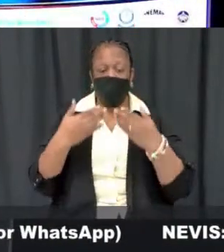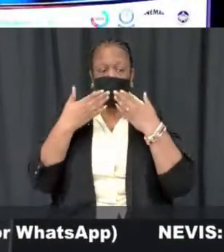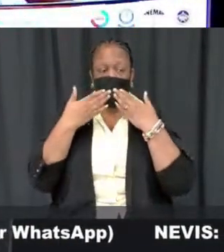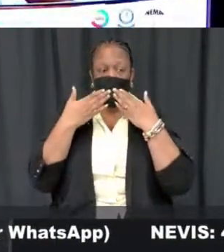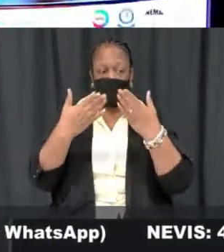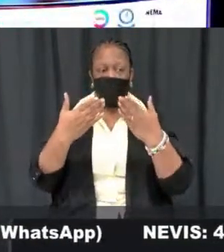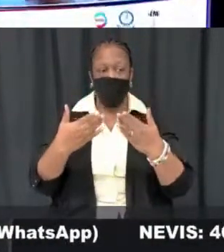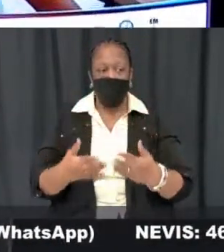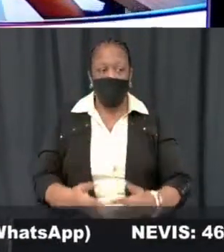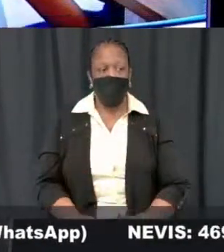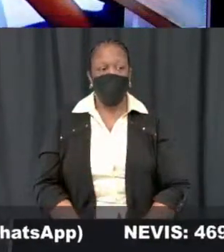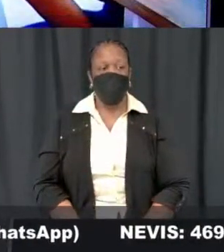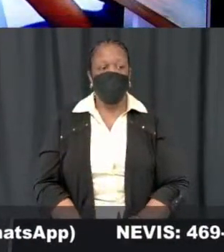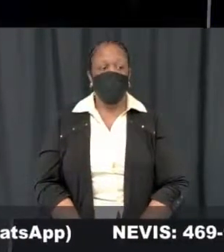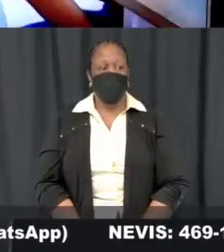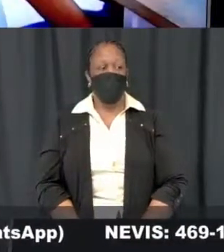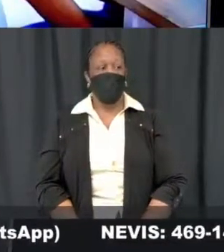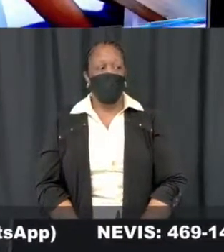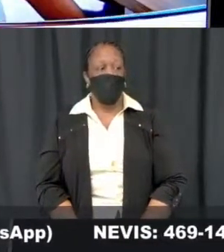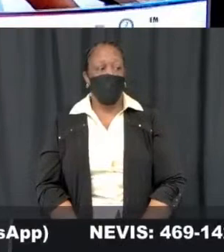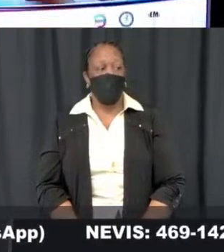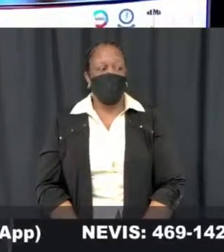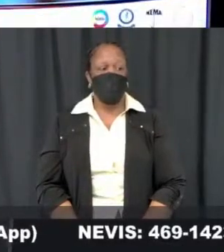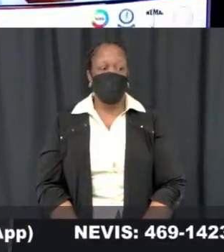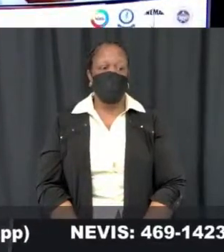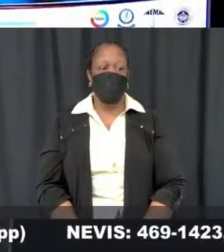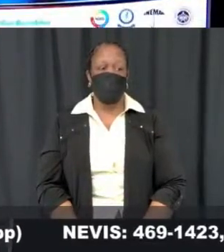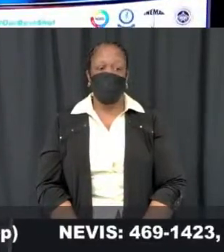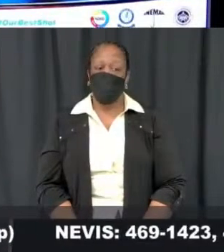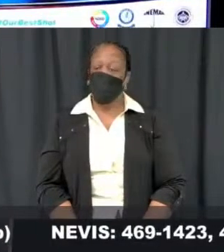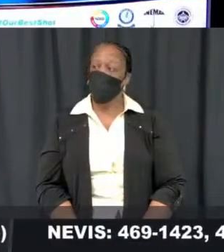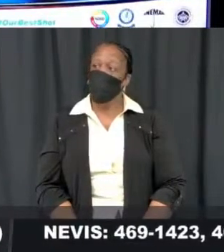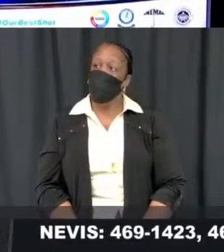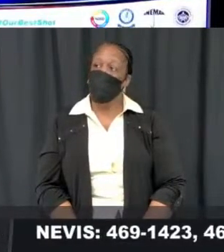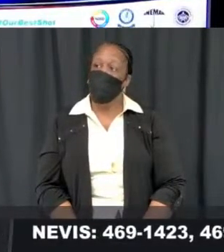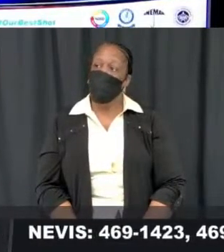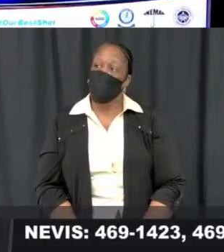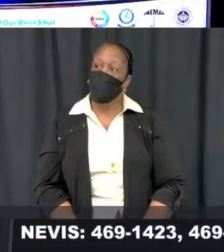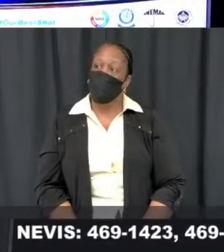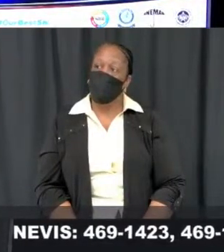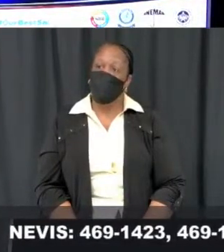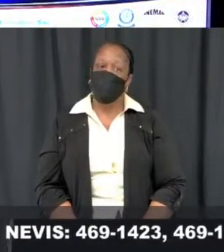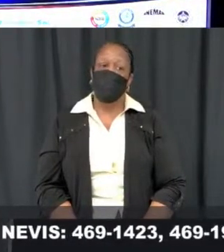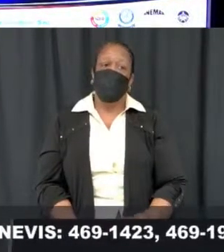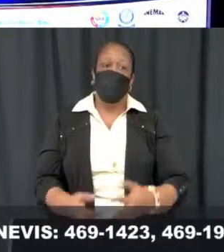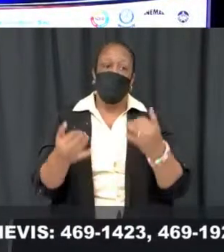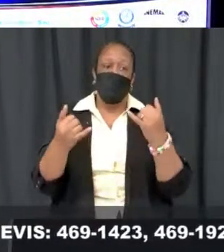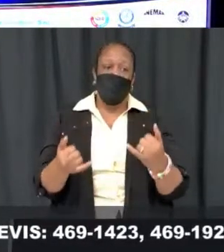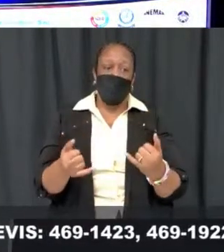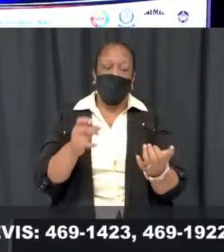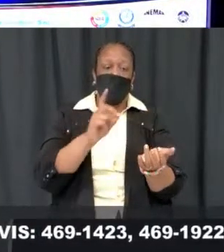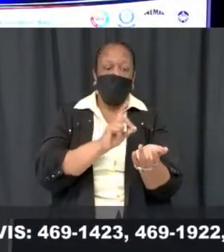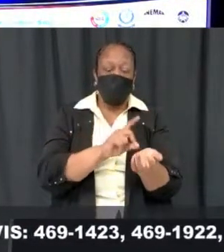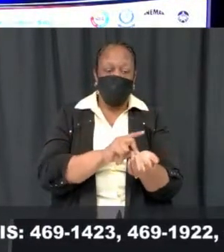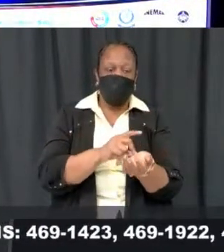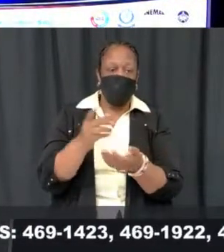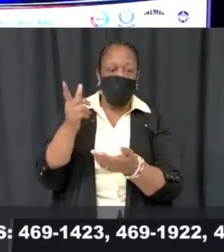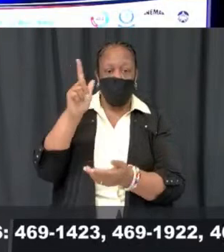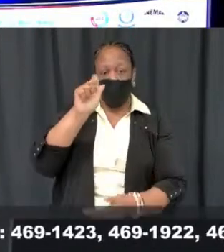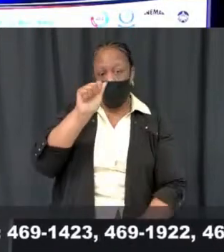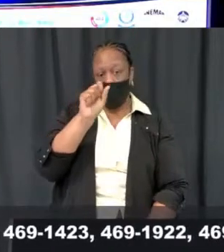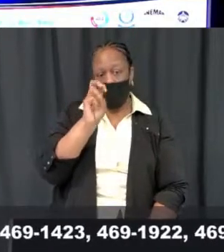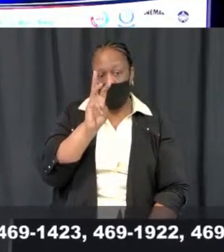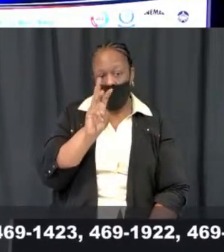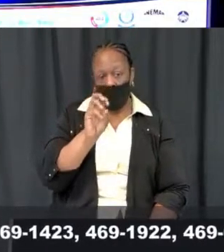Thank you very much, Superintendent Henry. I now invite our Chief Medical Officer, Dr. Hazel